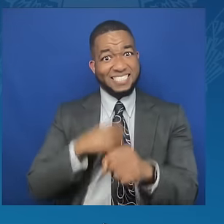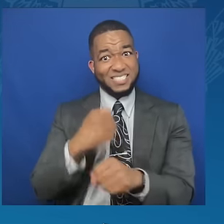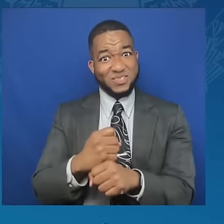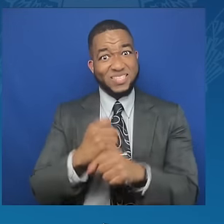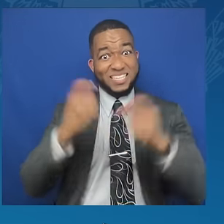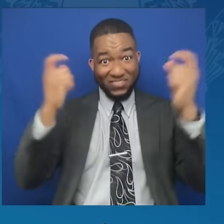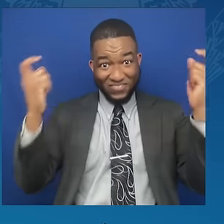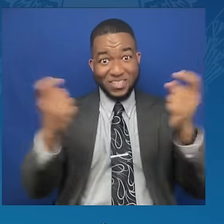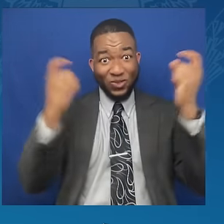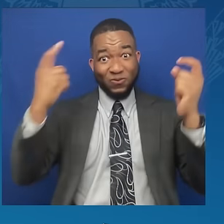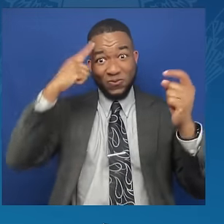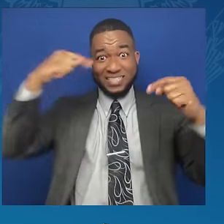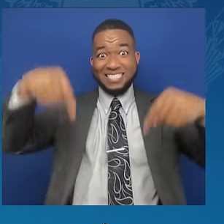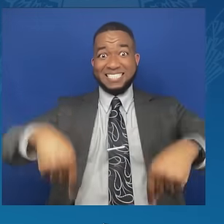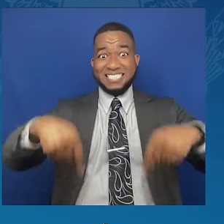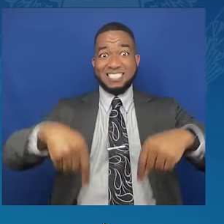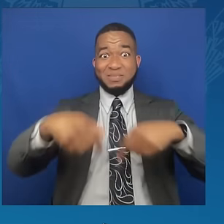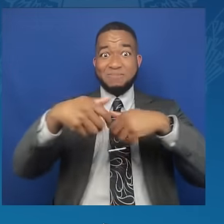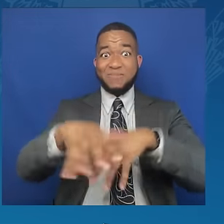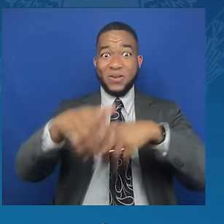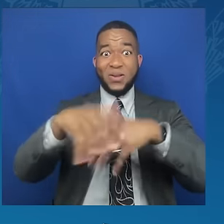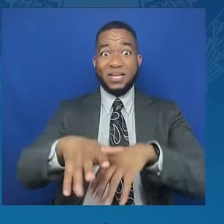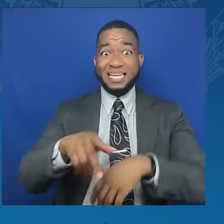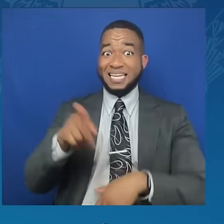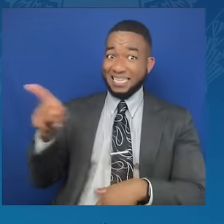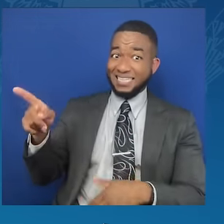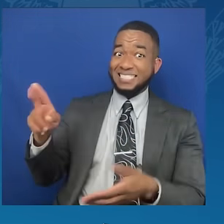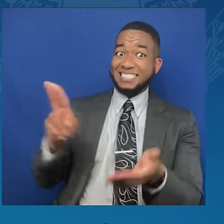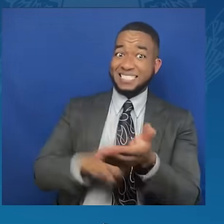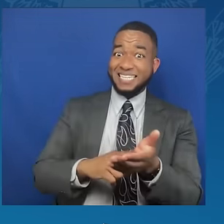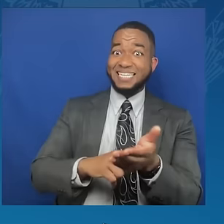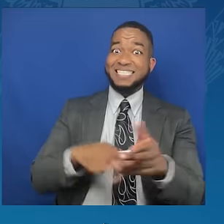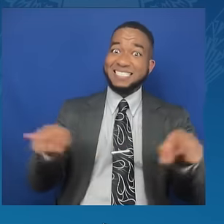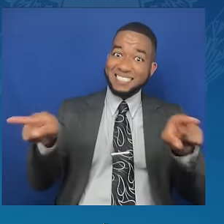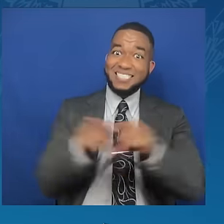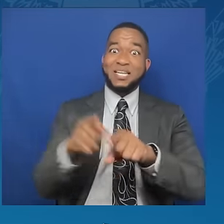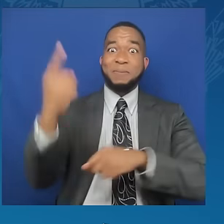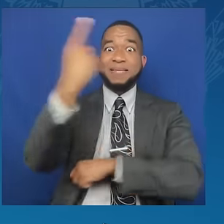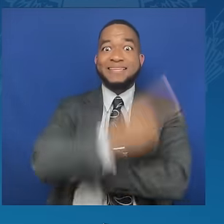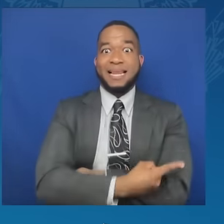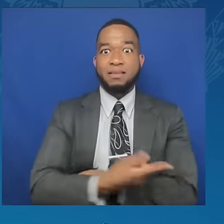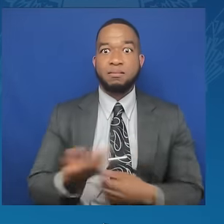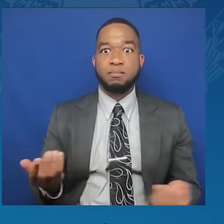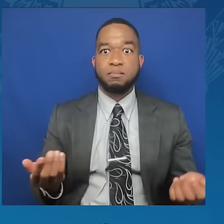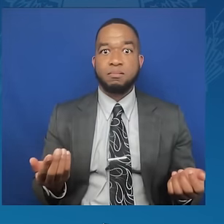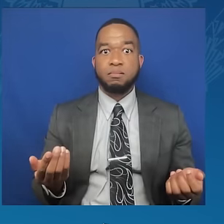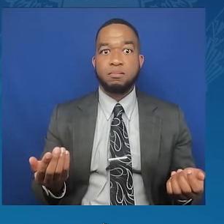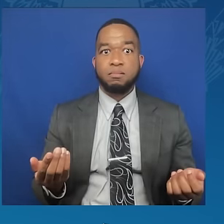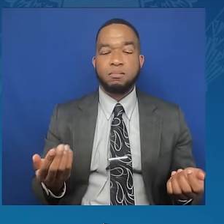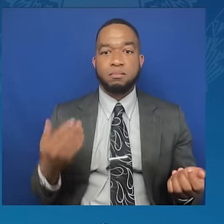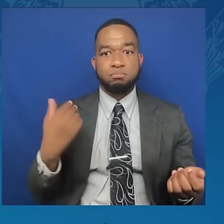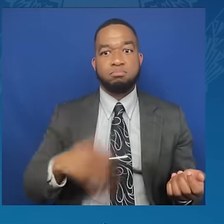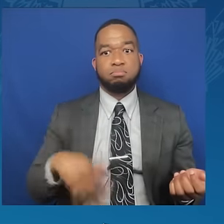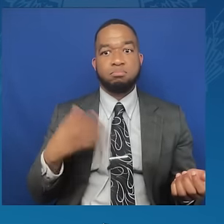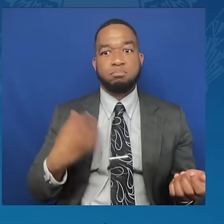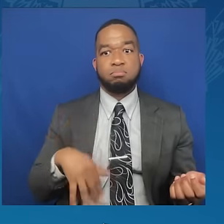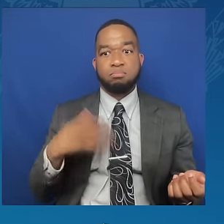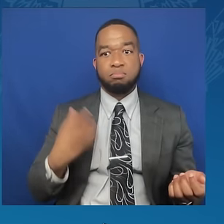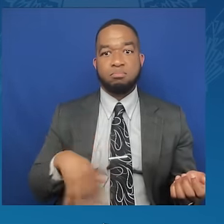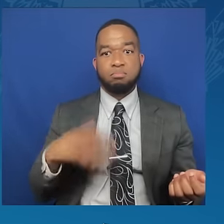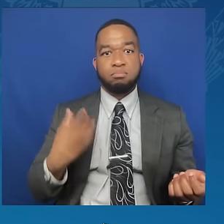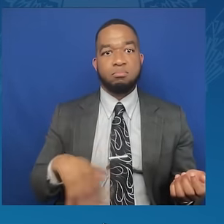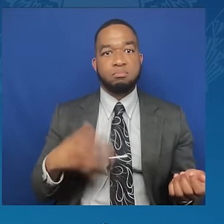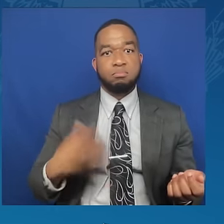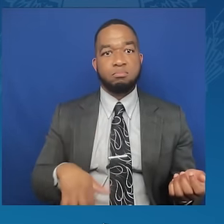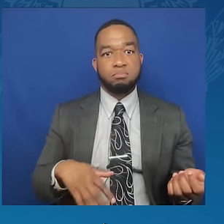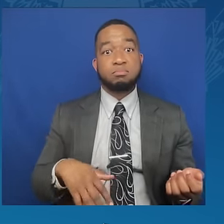Across our nation, extremists attack the integrity of free and fair elections, causing a rise of